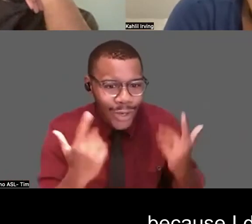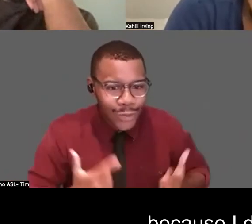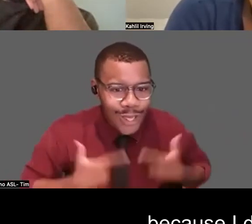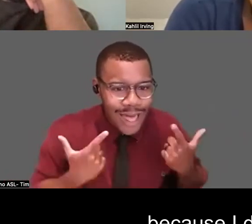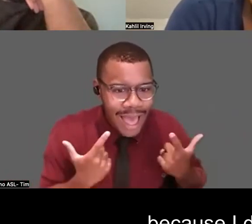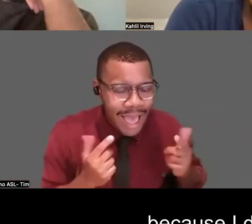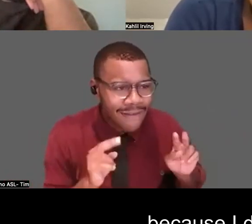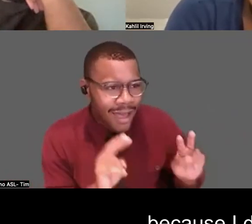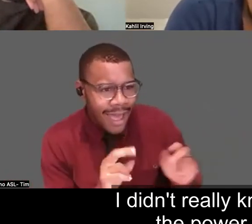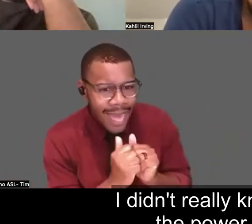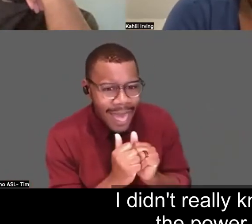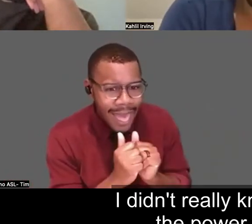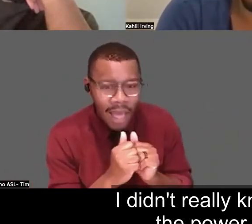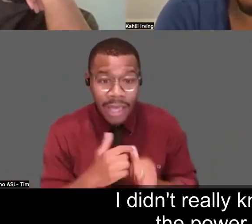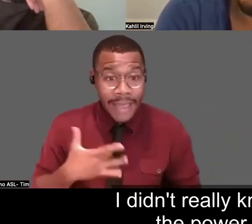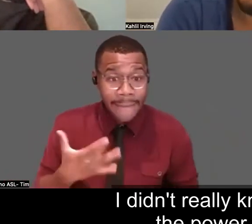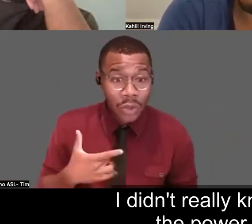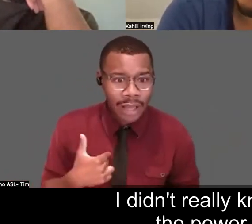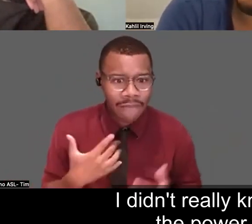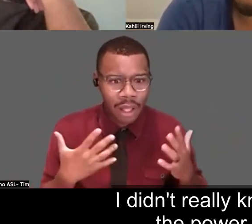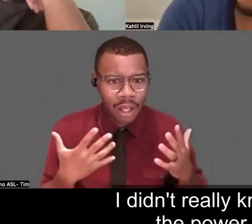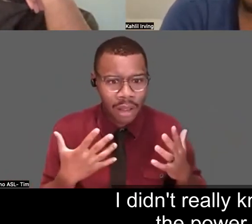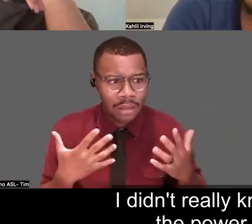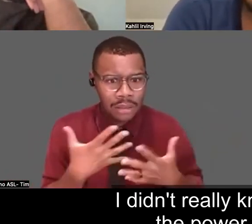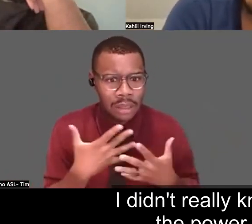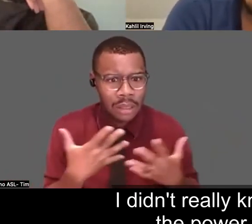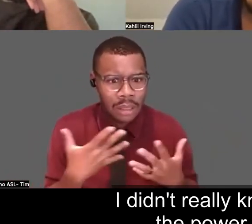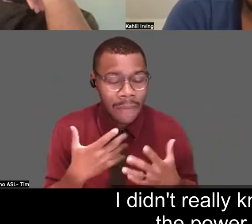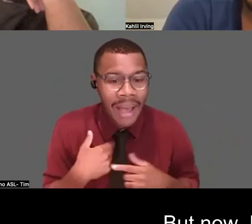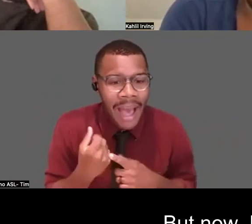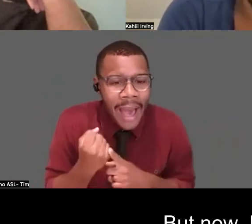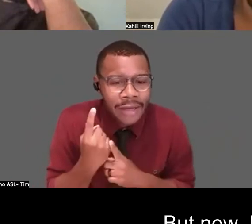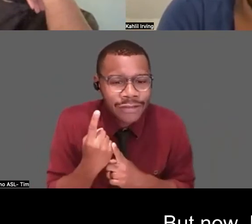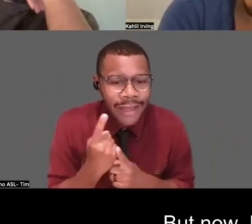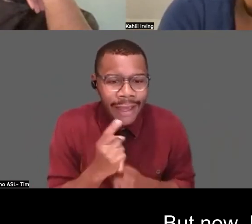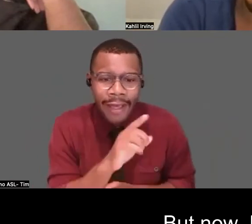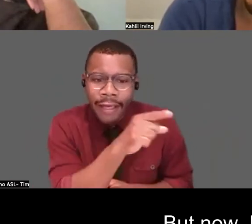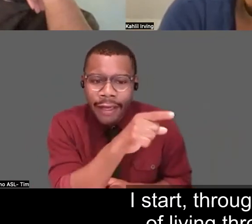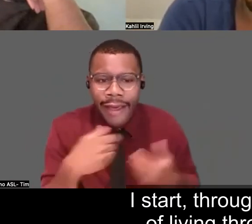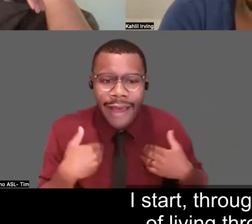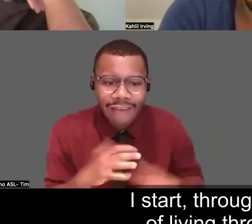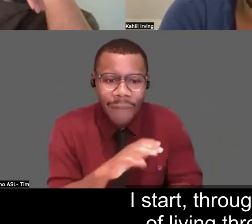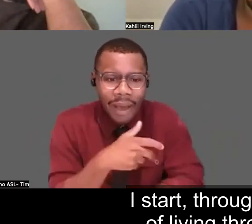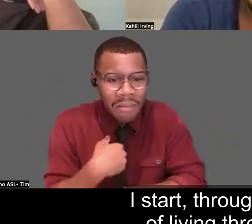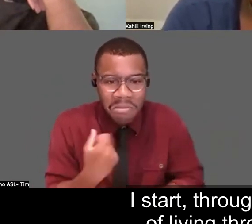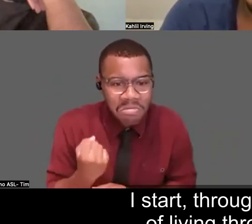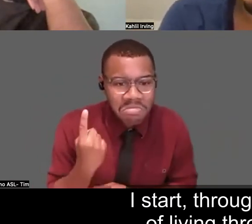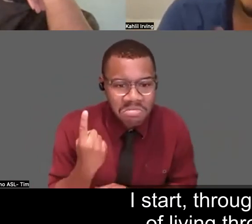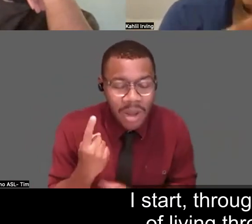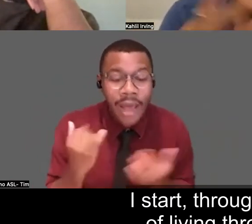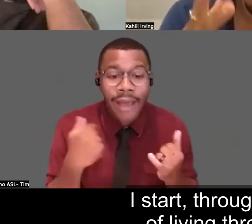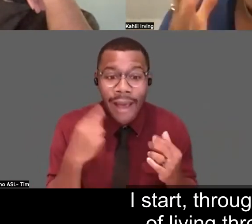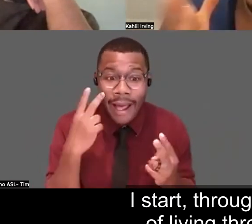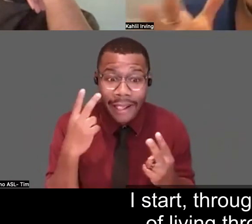didn't really know or understand the power that they had. But now looking back, through